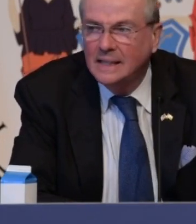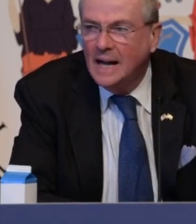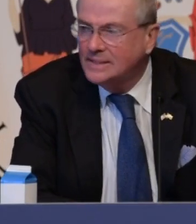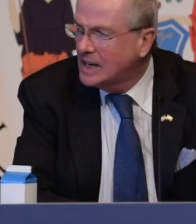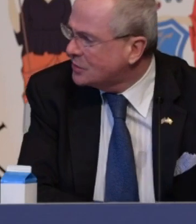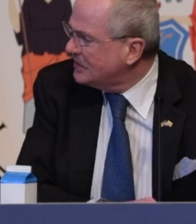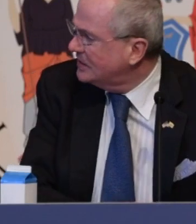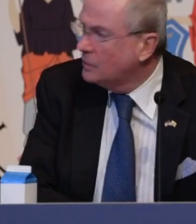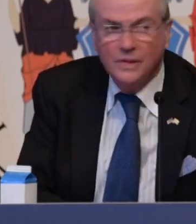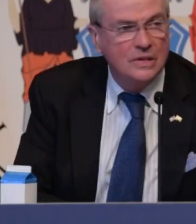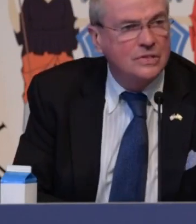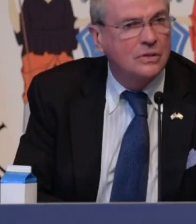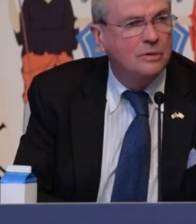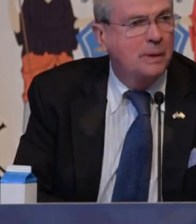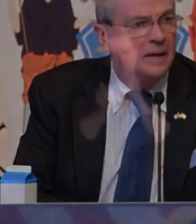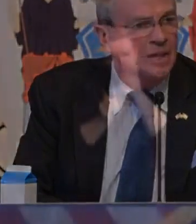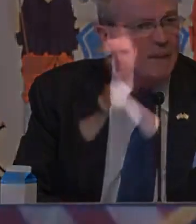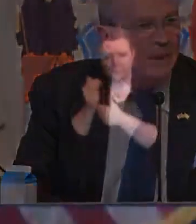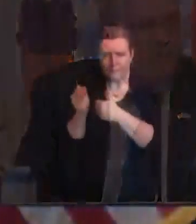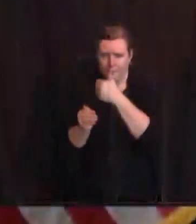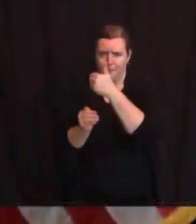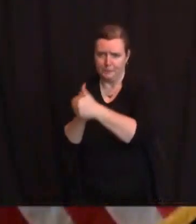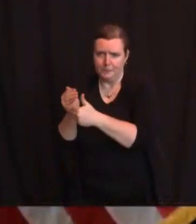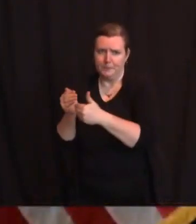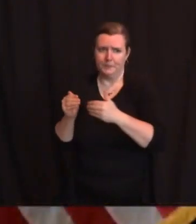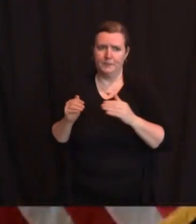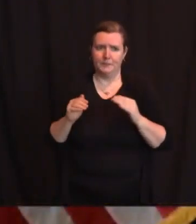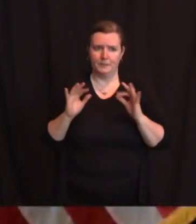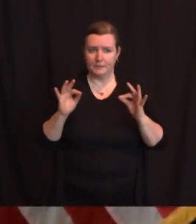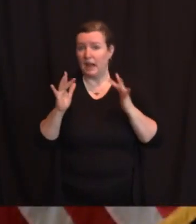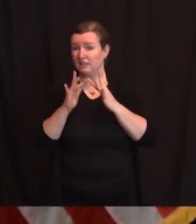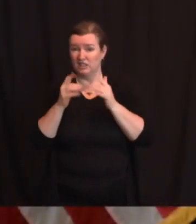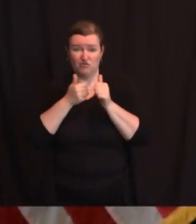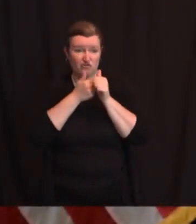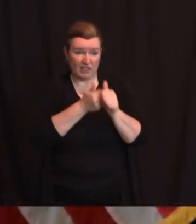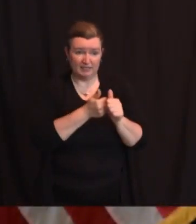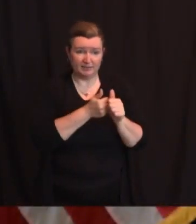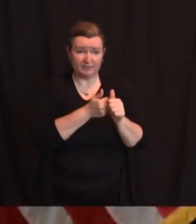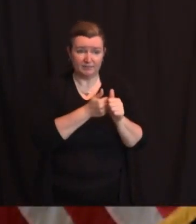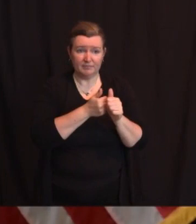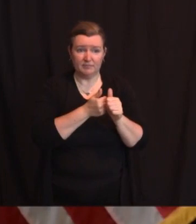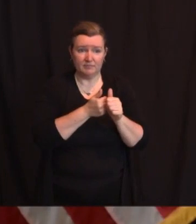responsibly. Contact tracing, it's a good paying job. I think this is $20-something an hour.